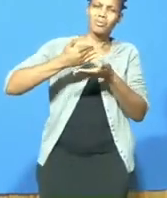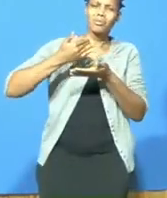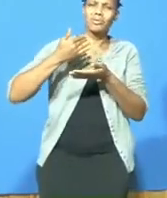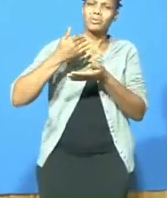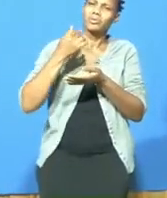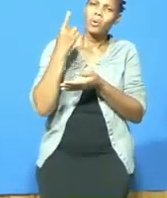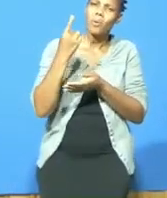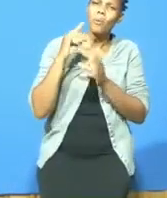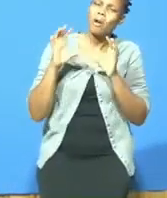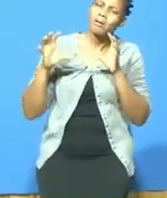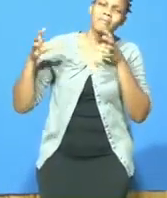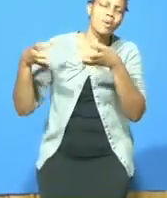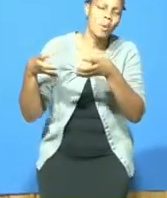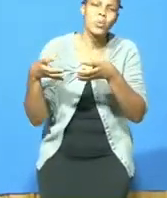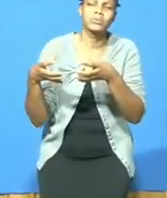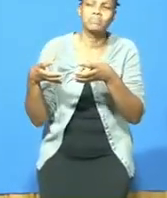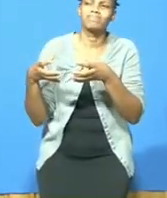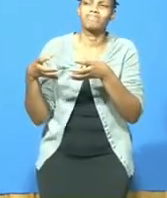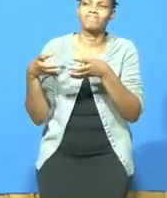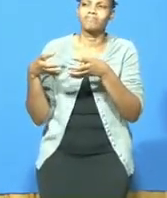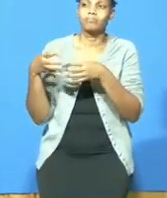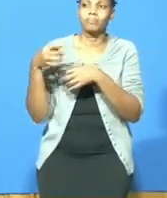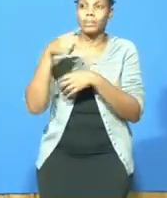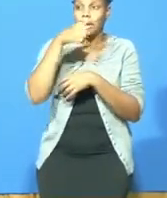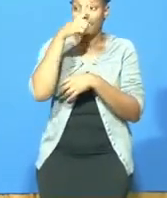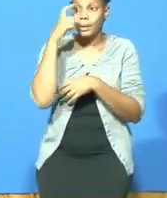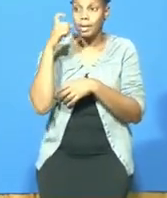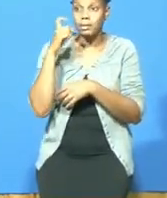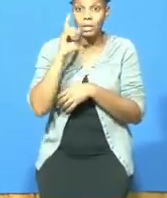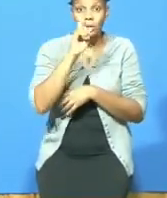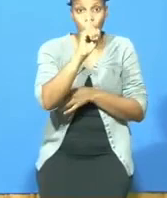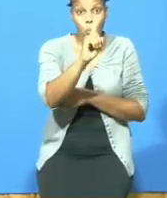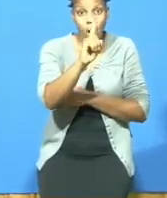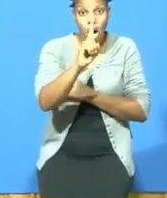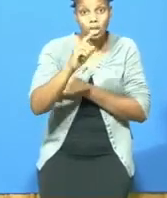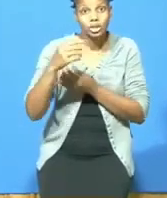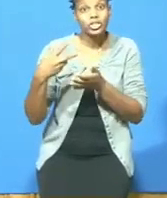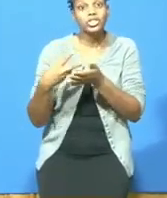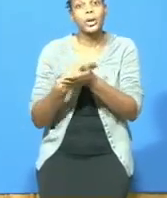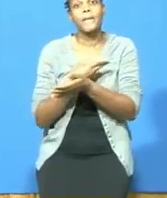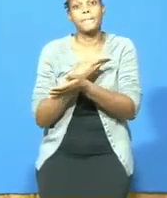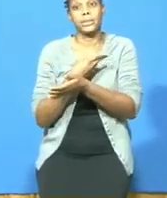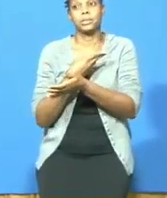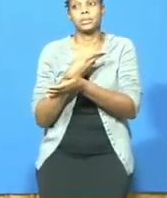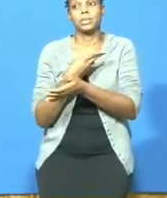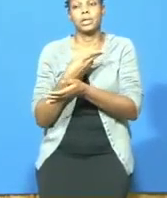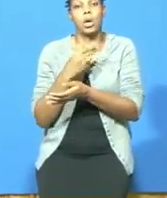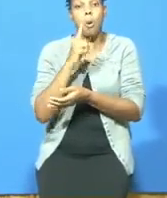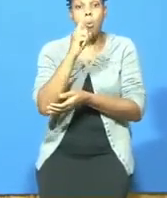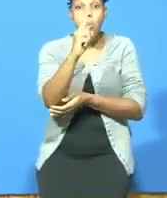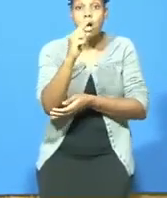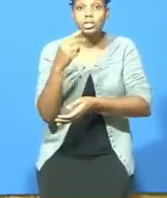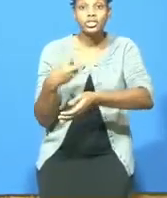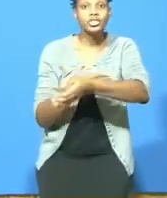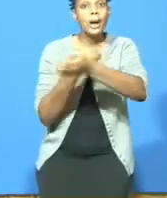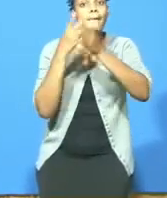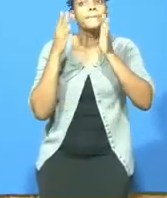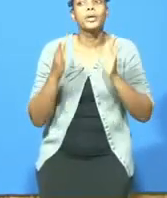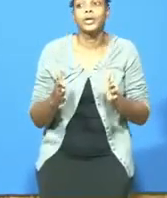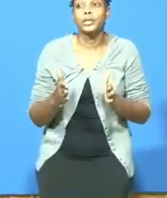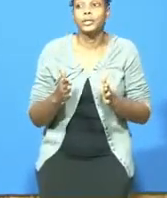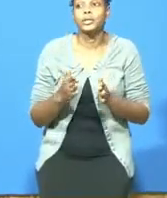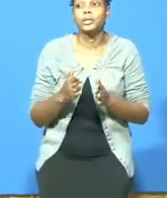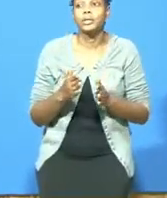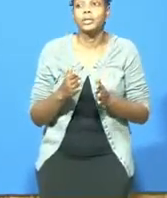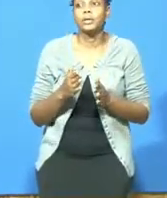one fold. Because there is one sheep. There is one shepherd. There is